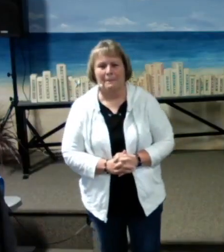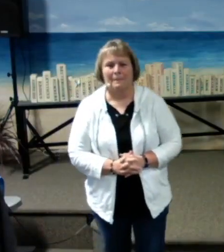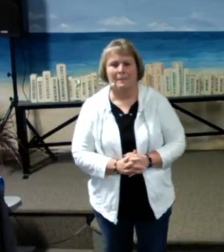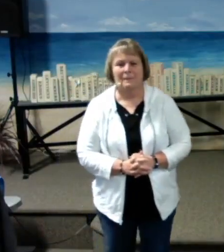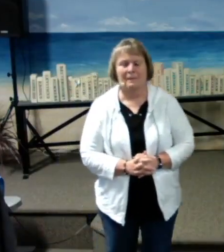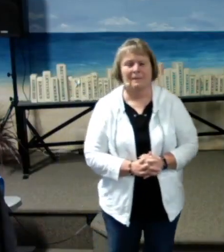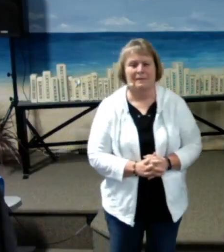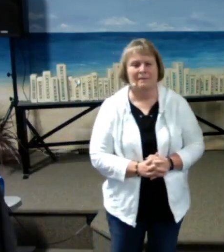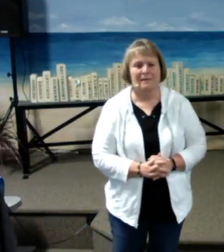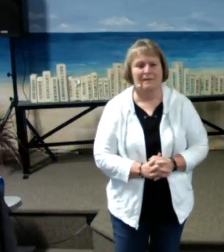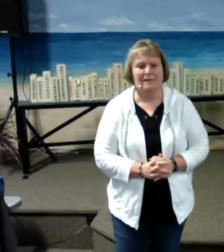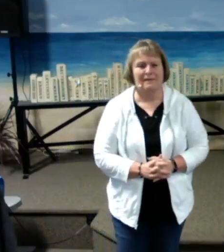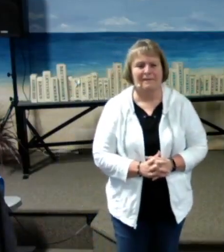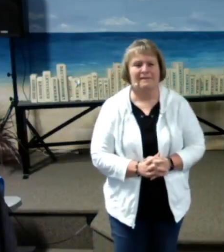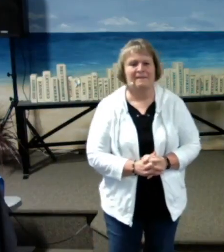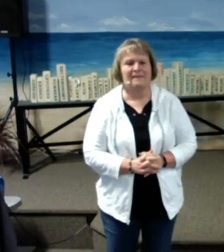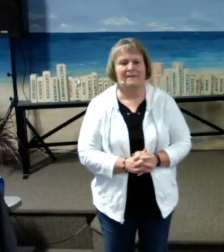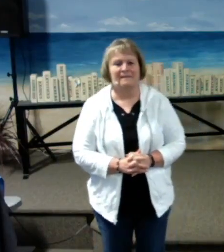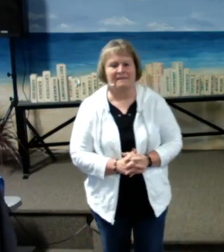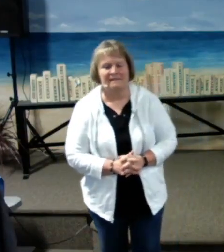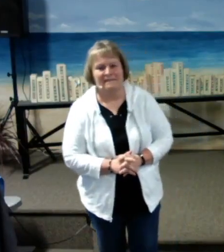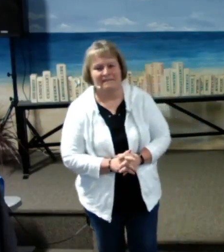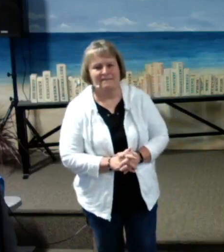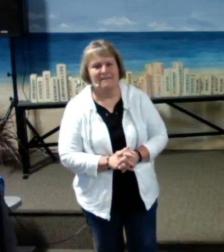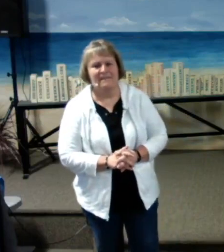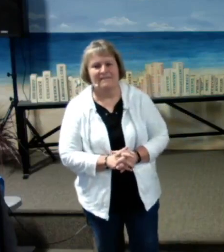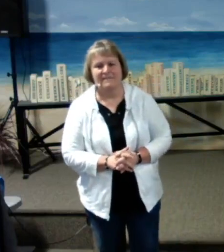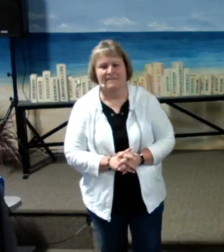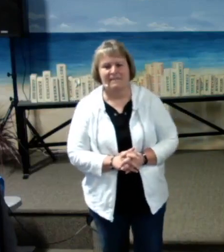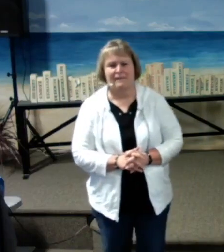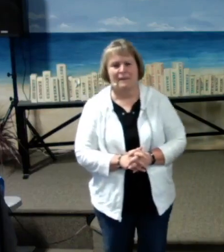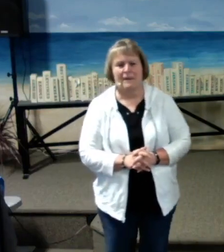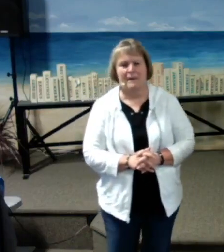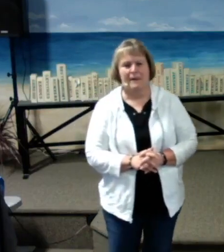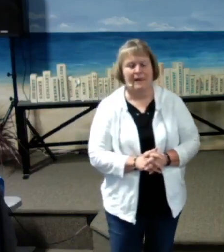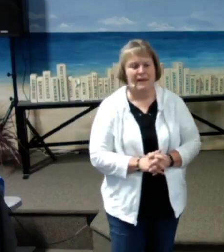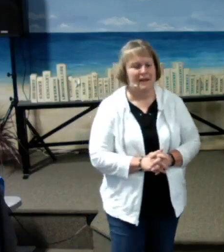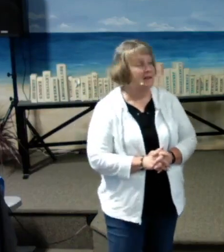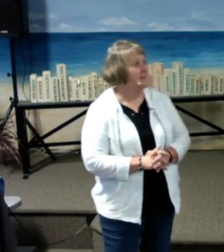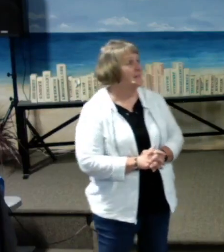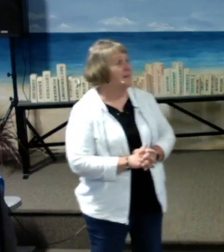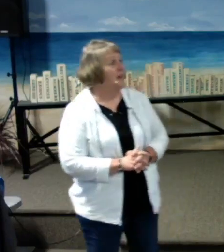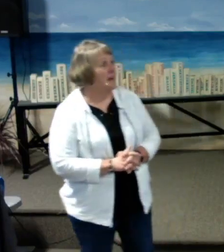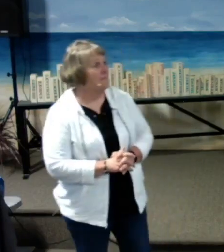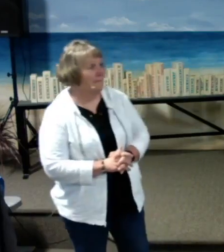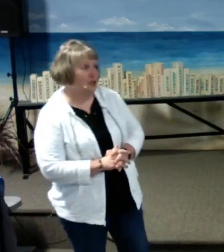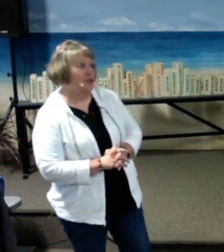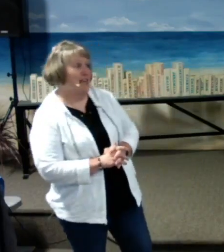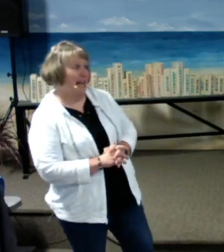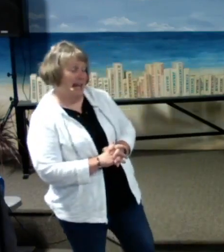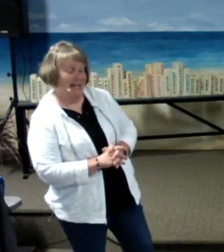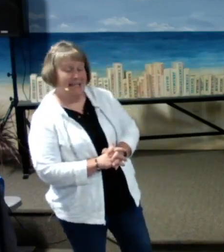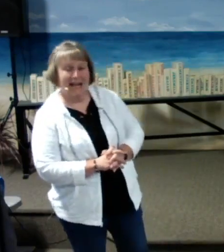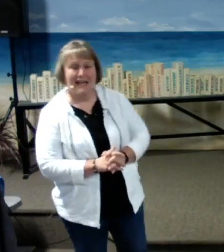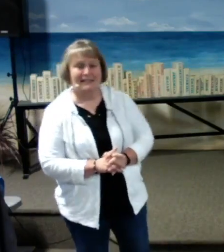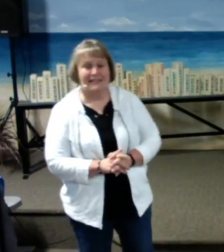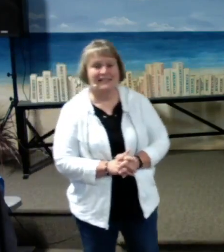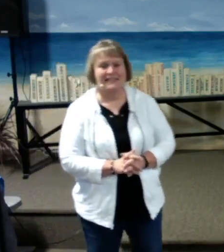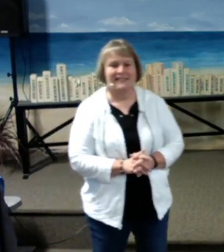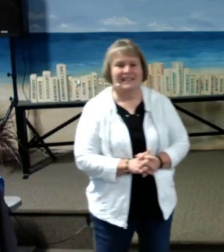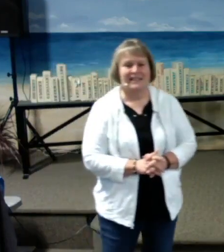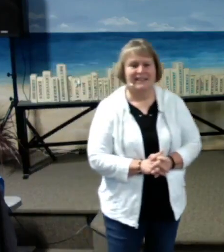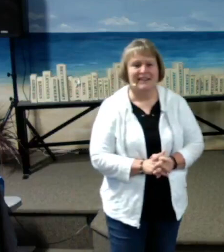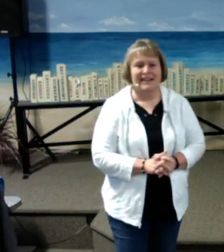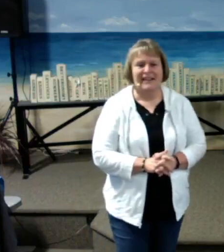everybody. Welcome to UC Kids. We are so glad you're joining us this Sunday morning. We have a special day because it is Mother's Day. So yes. Happy